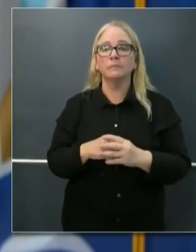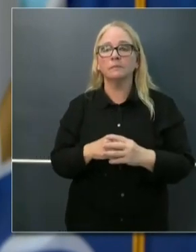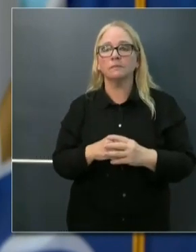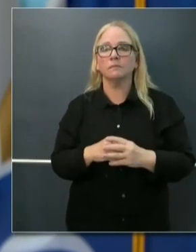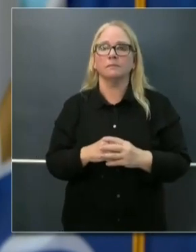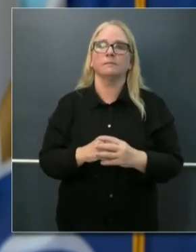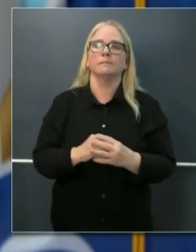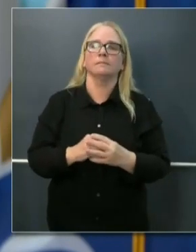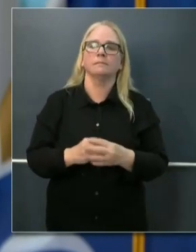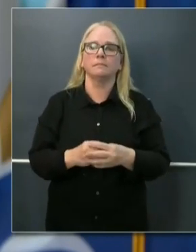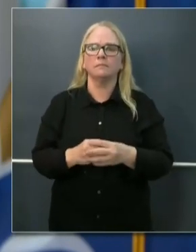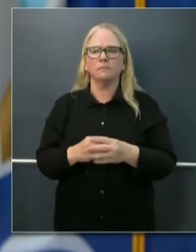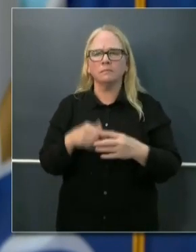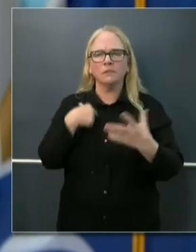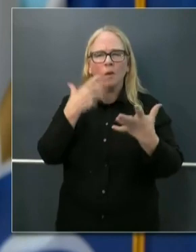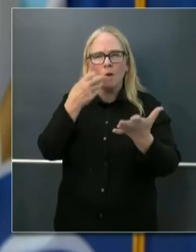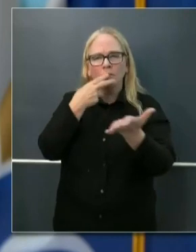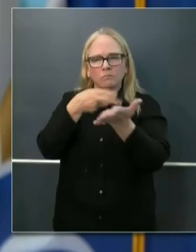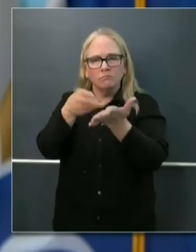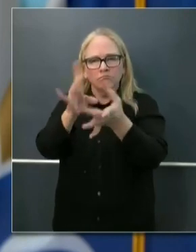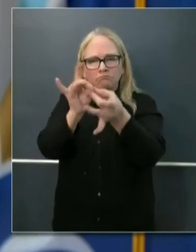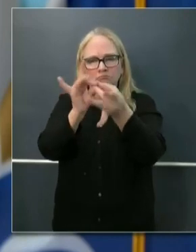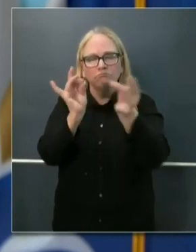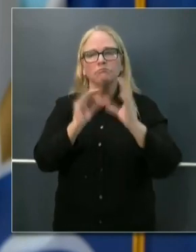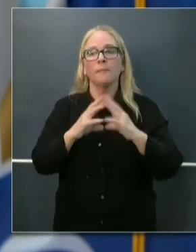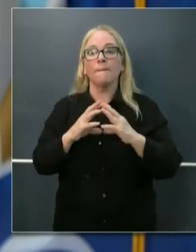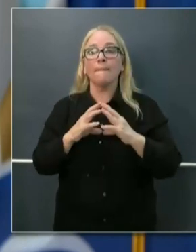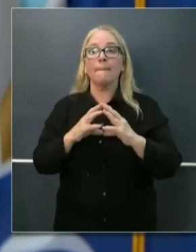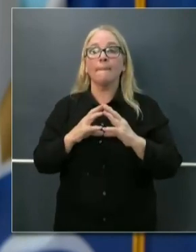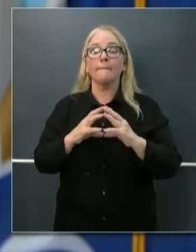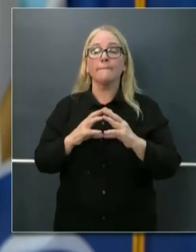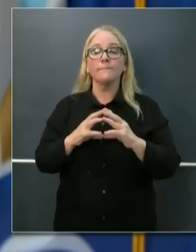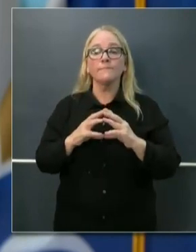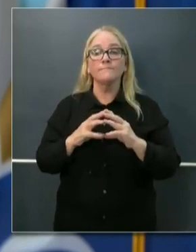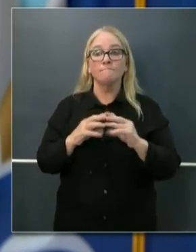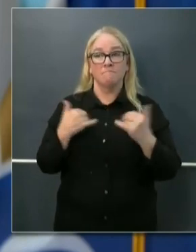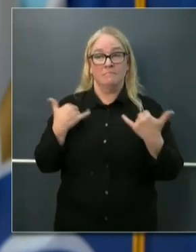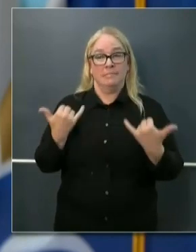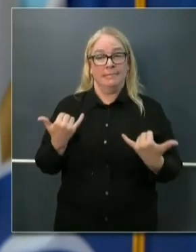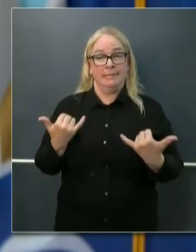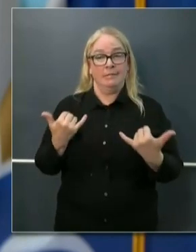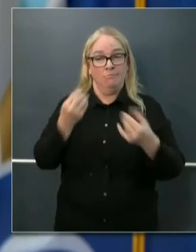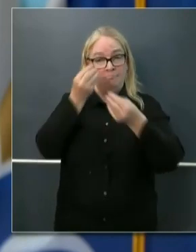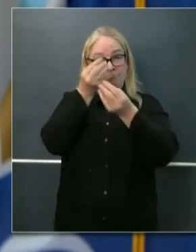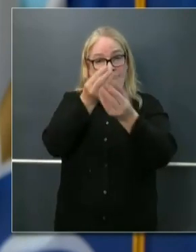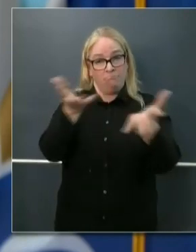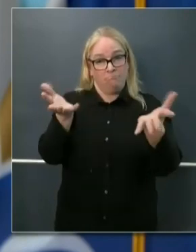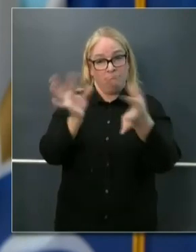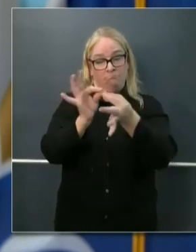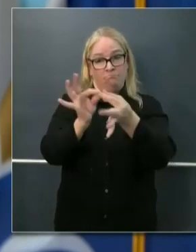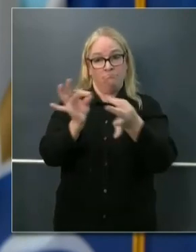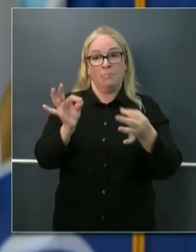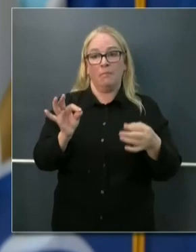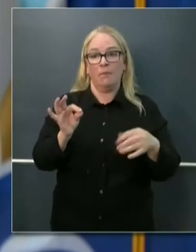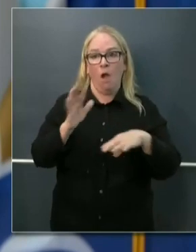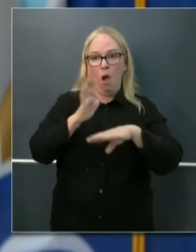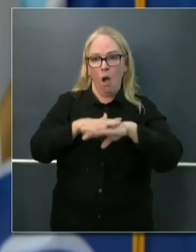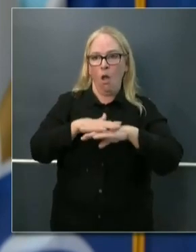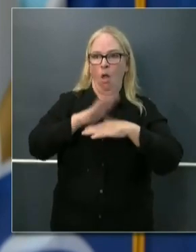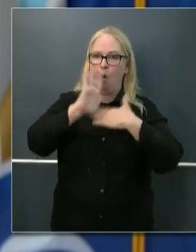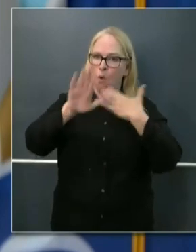specifics and transparency. We are currently providing information on all of